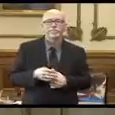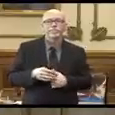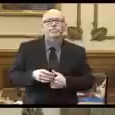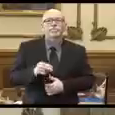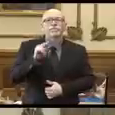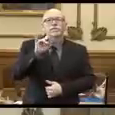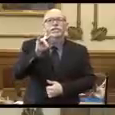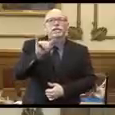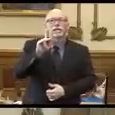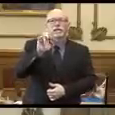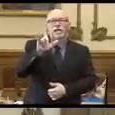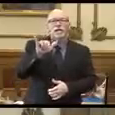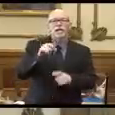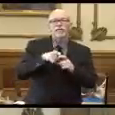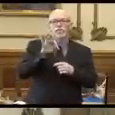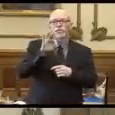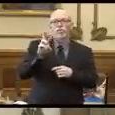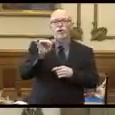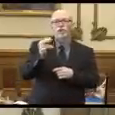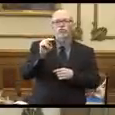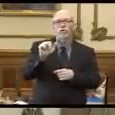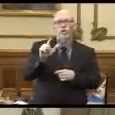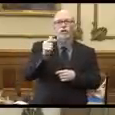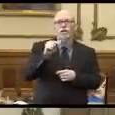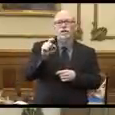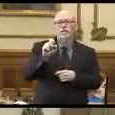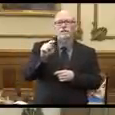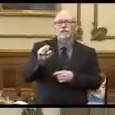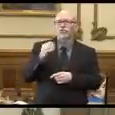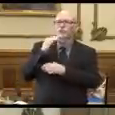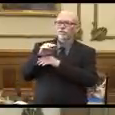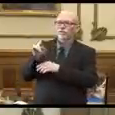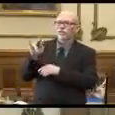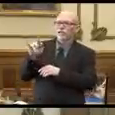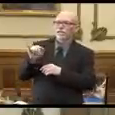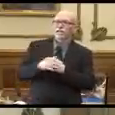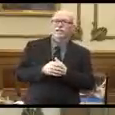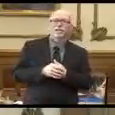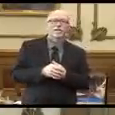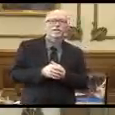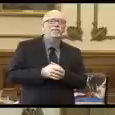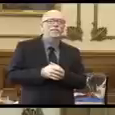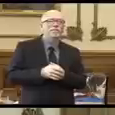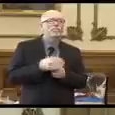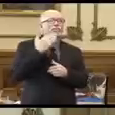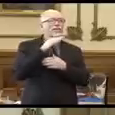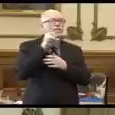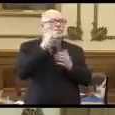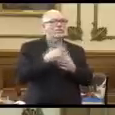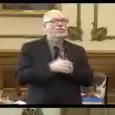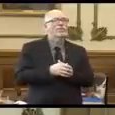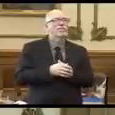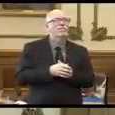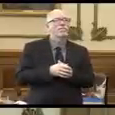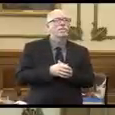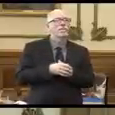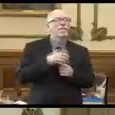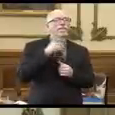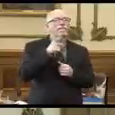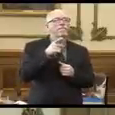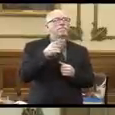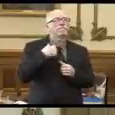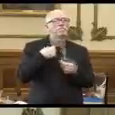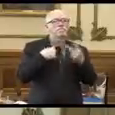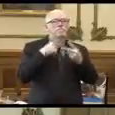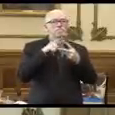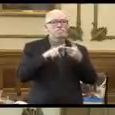Nikki Kelly, the Fort Wayne Journal-Gazette. Good afternoon, Nikki. Good afternoon, Governor. I have kind of a